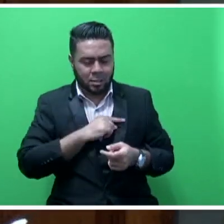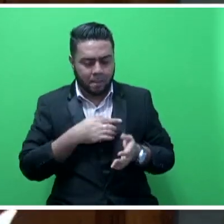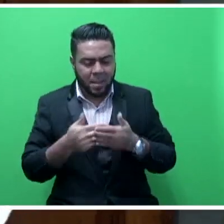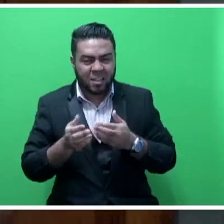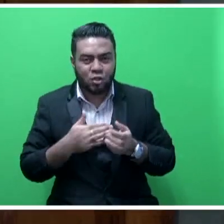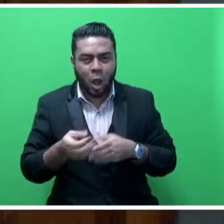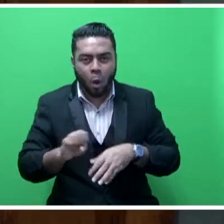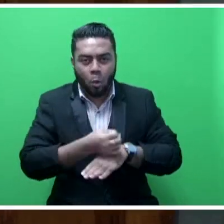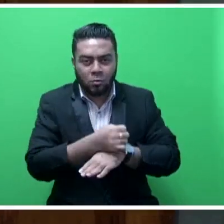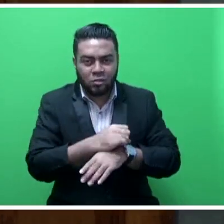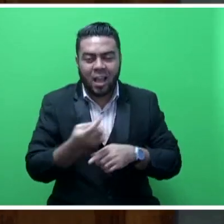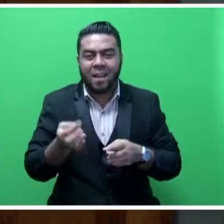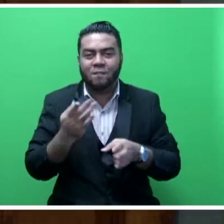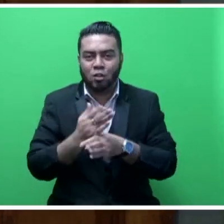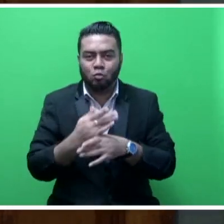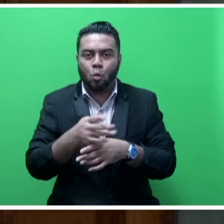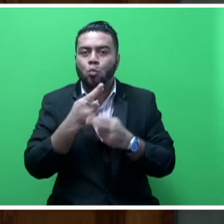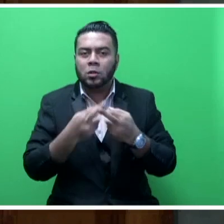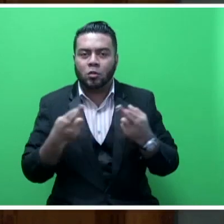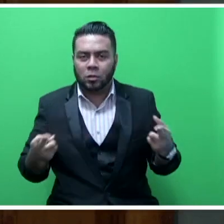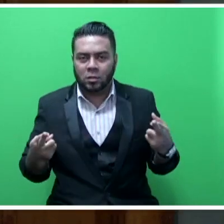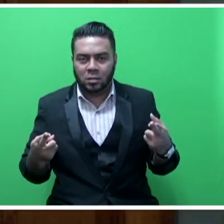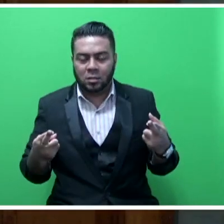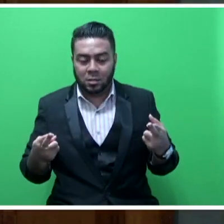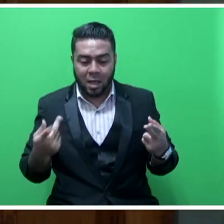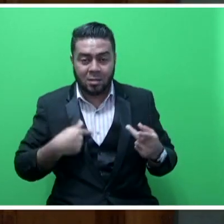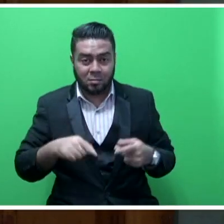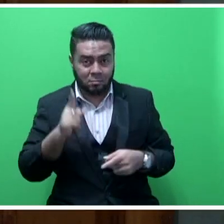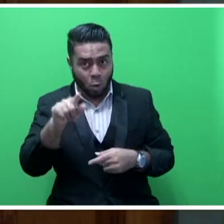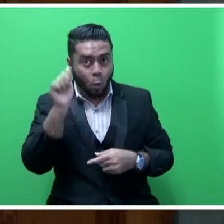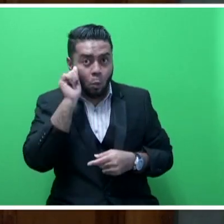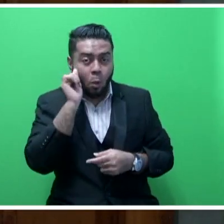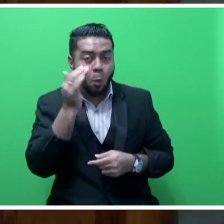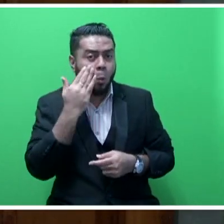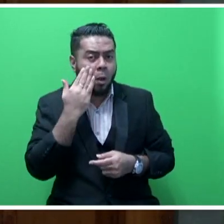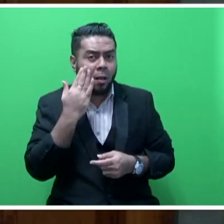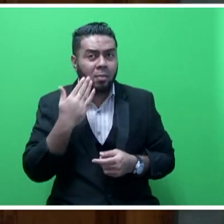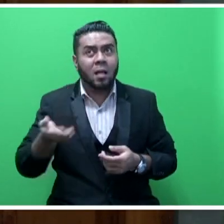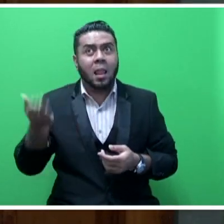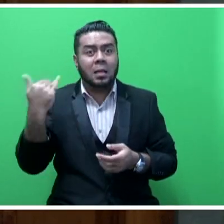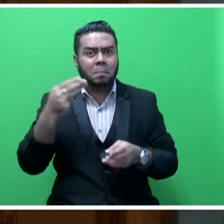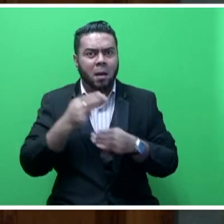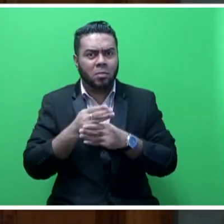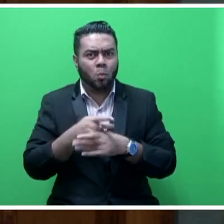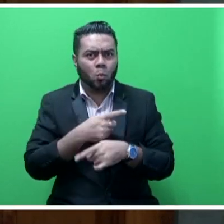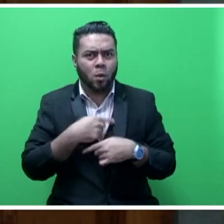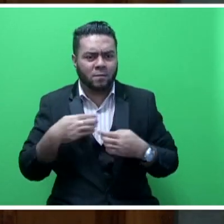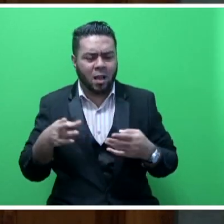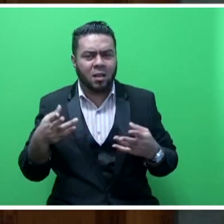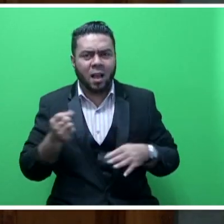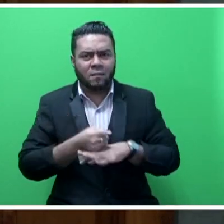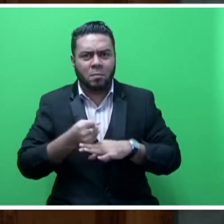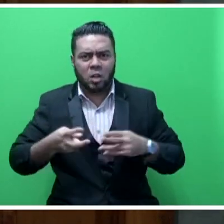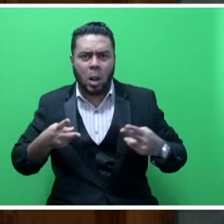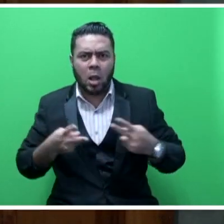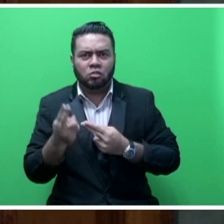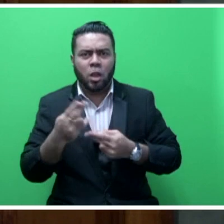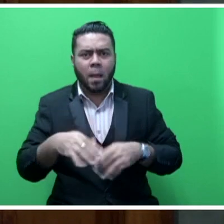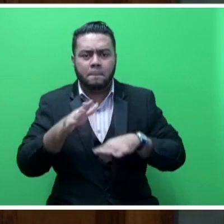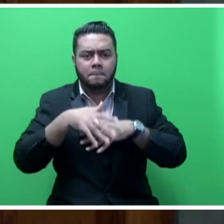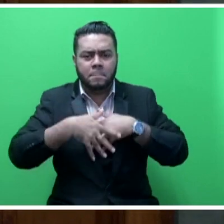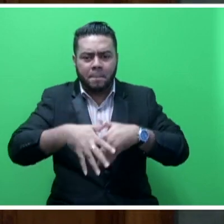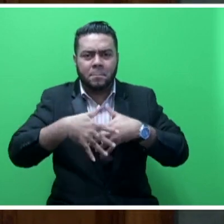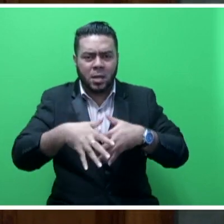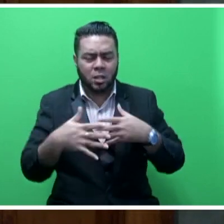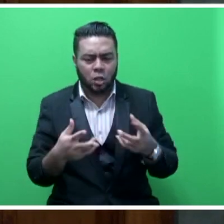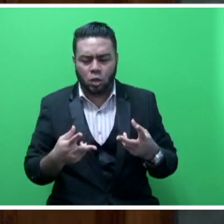and our fisheries resources. As you may be aware, late last month, government launched the public consultation of